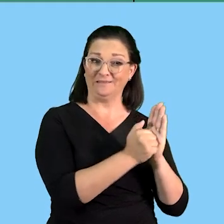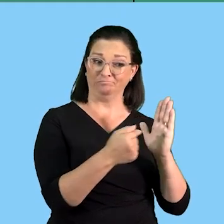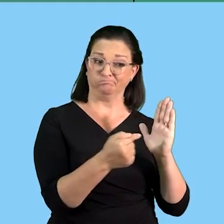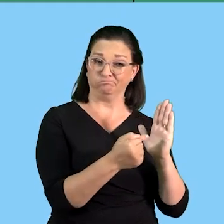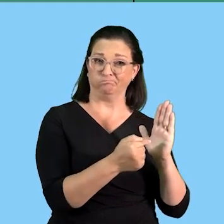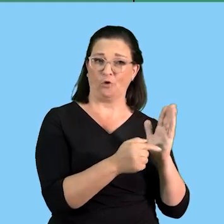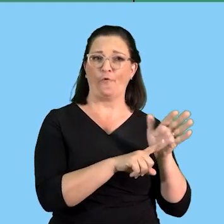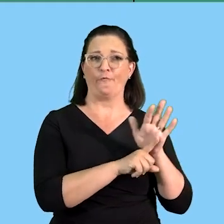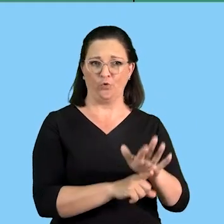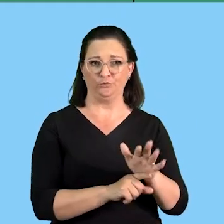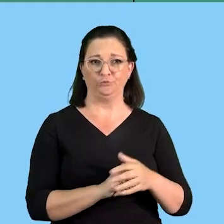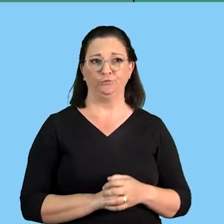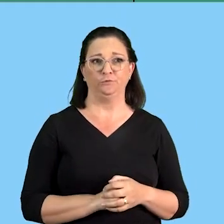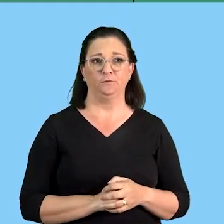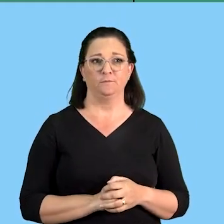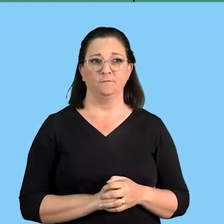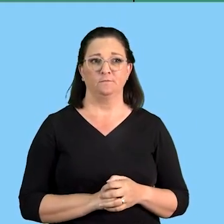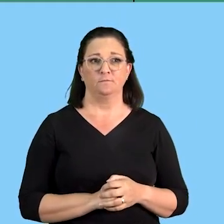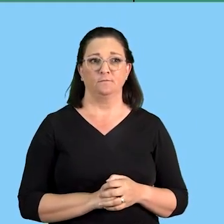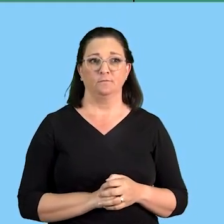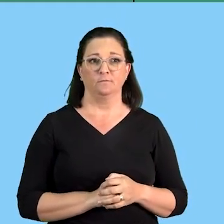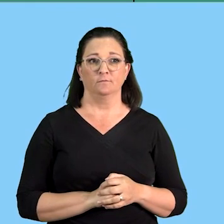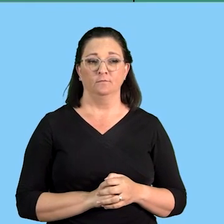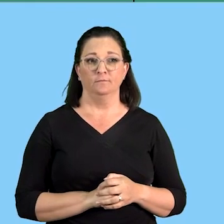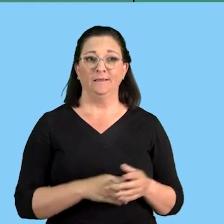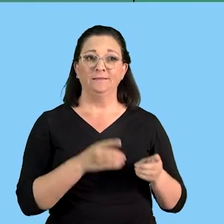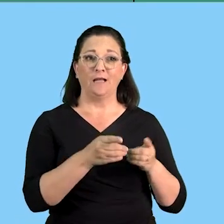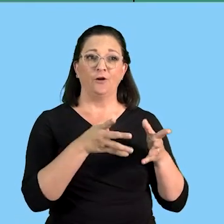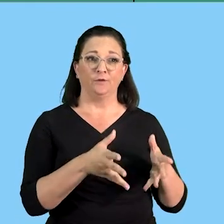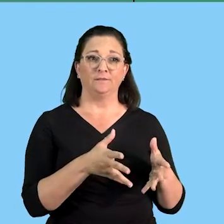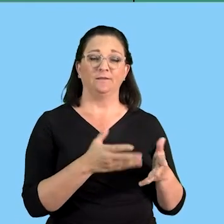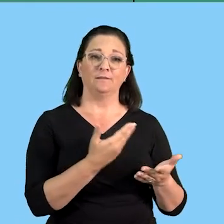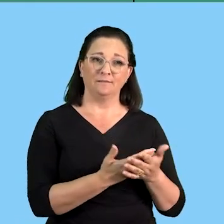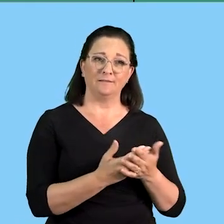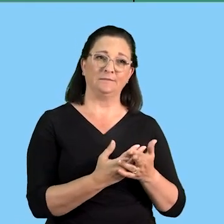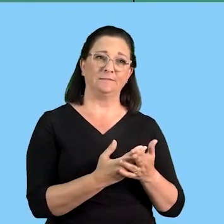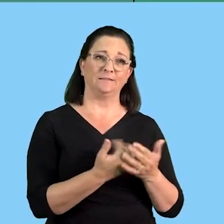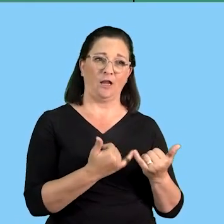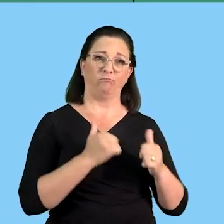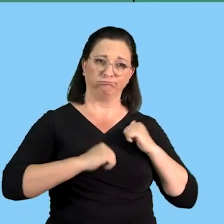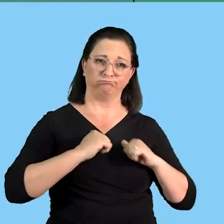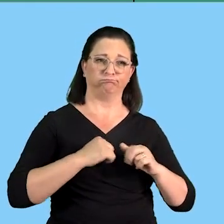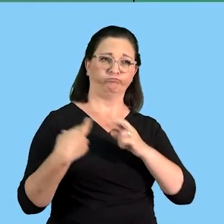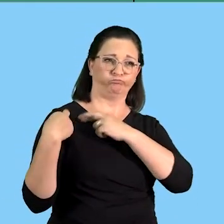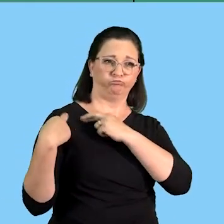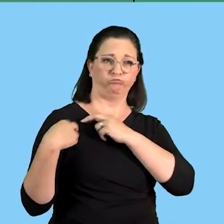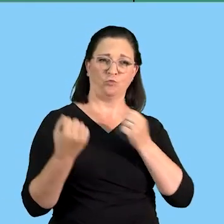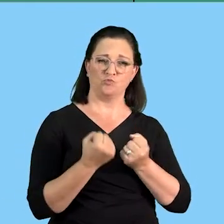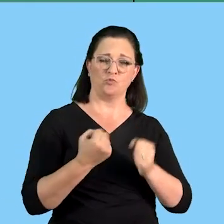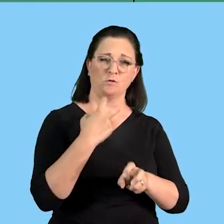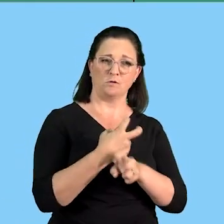Act. So to say now, the Act is forcing directors to act responsibly and work